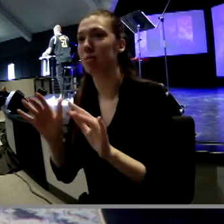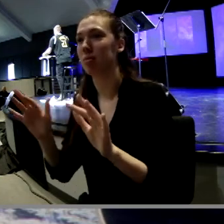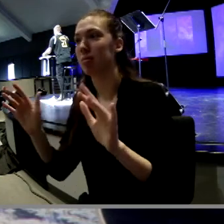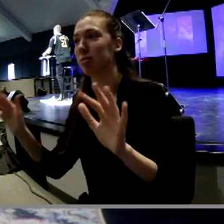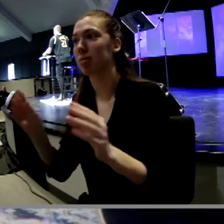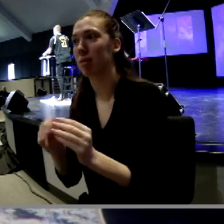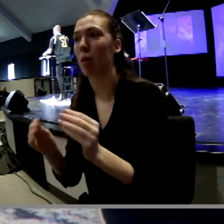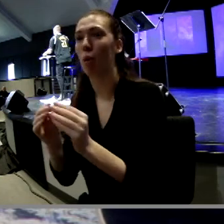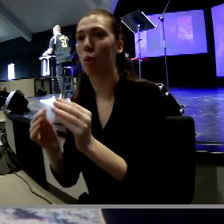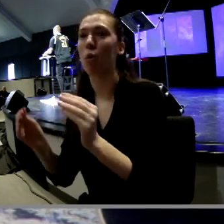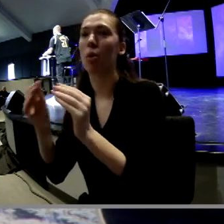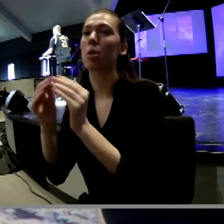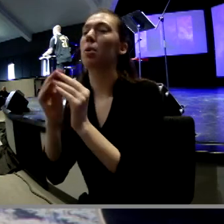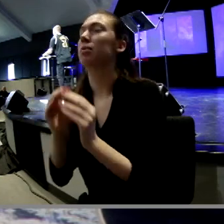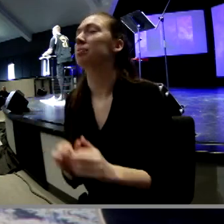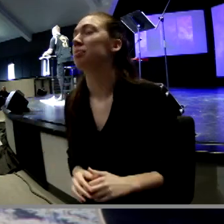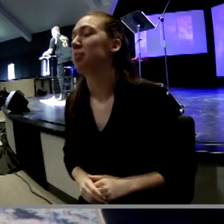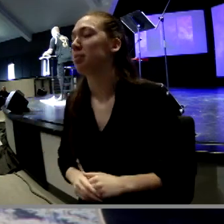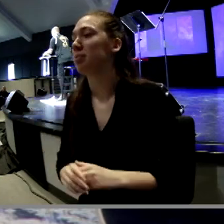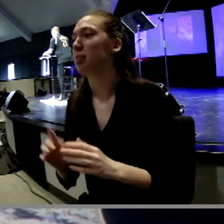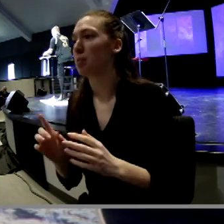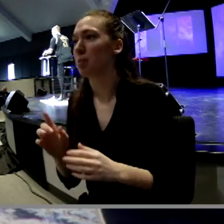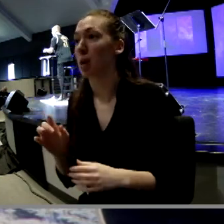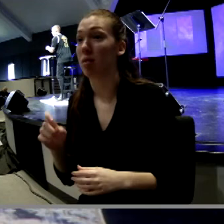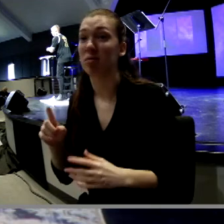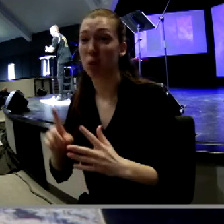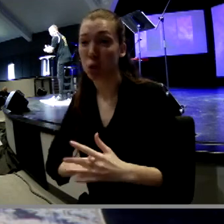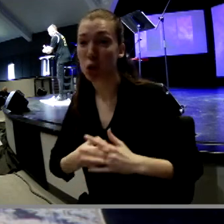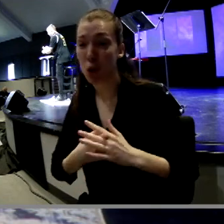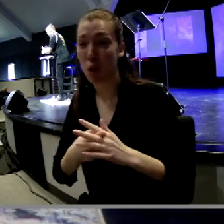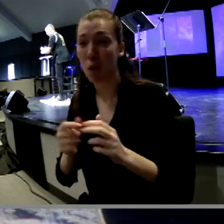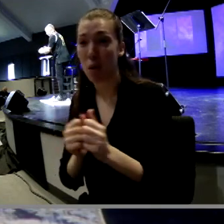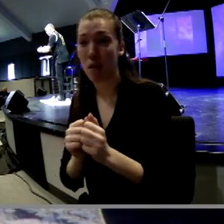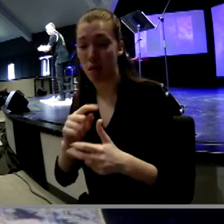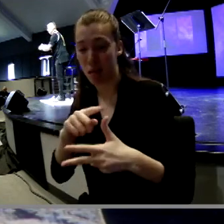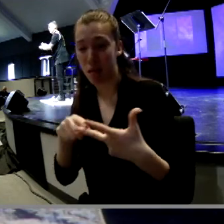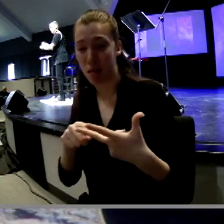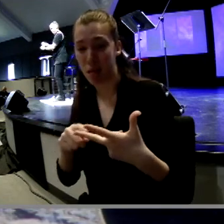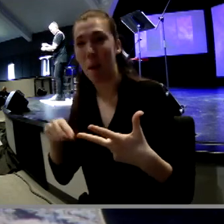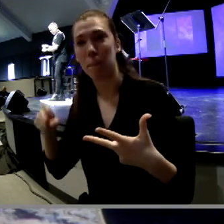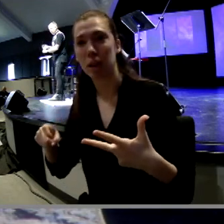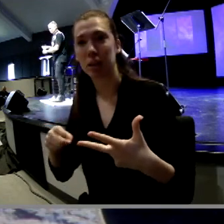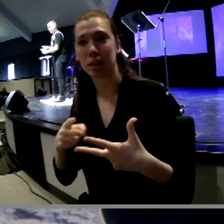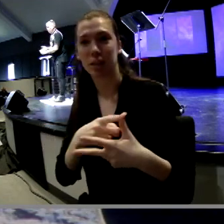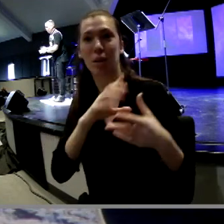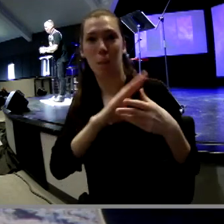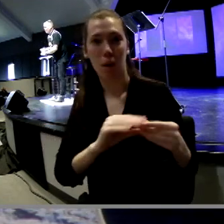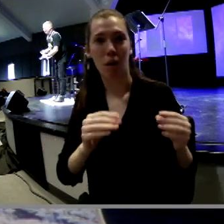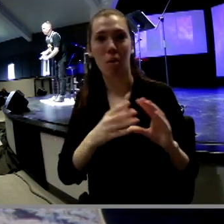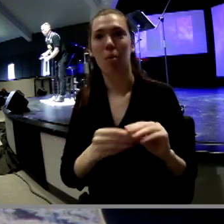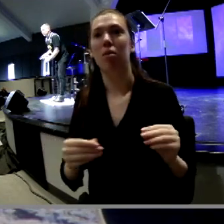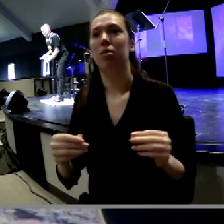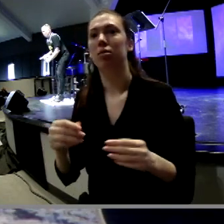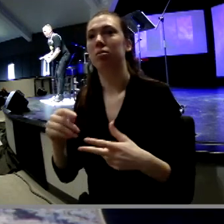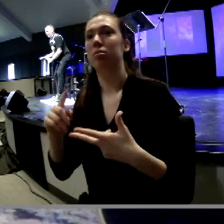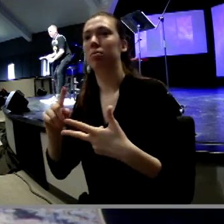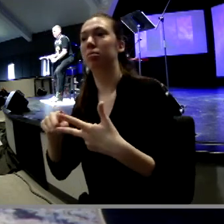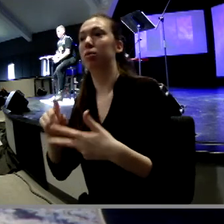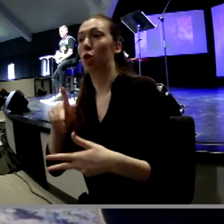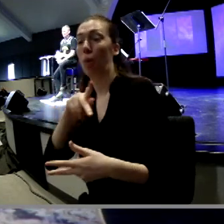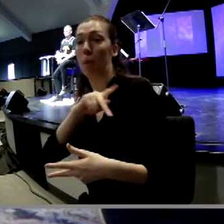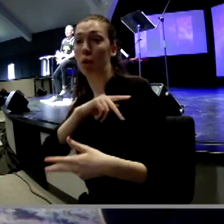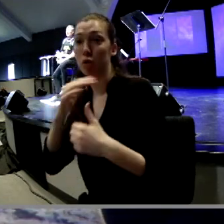rich. But we got to start with the primary colors of Jesus' parables, of your personal calling, and a local